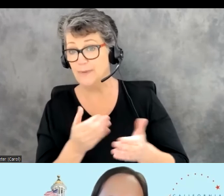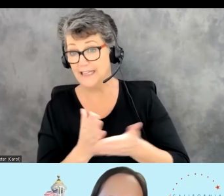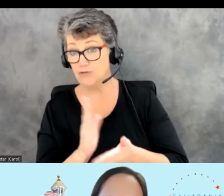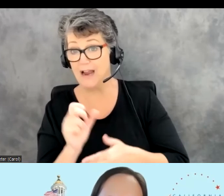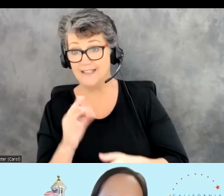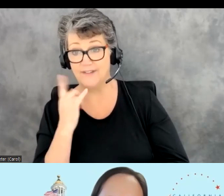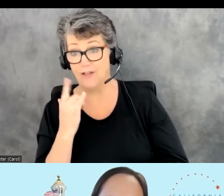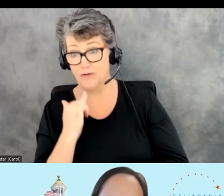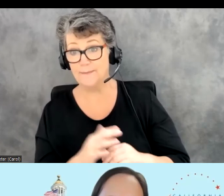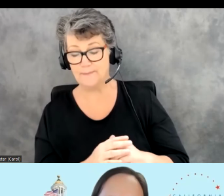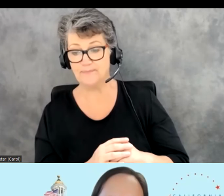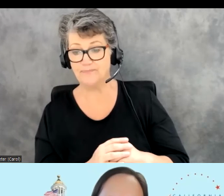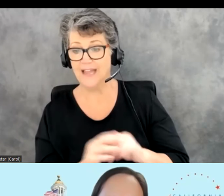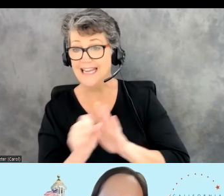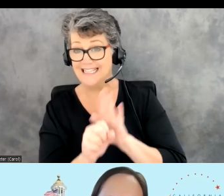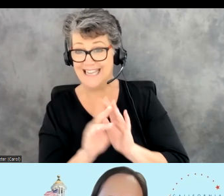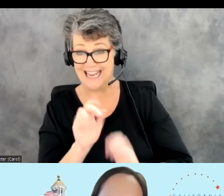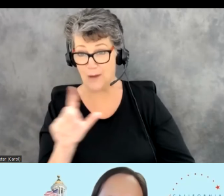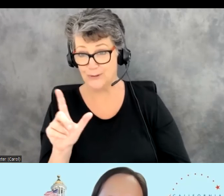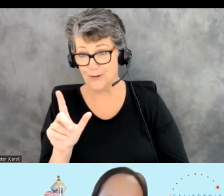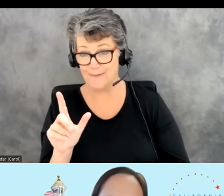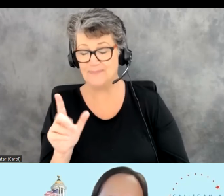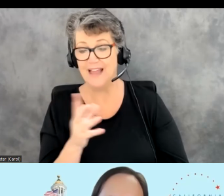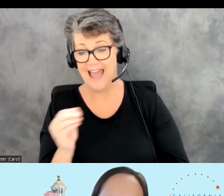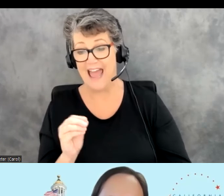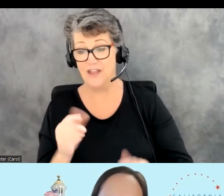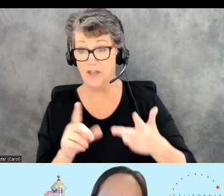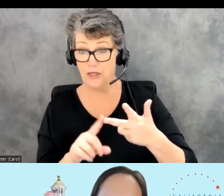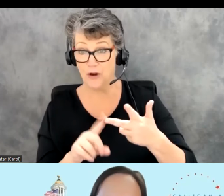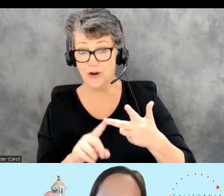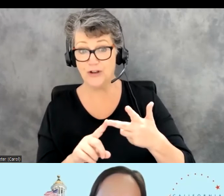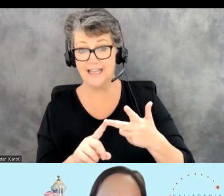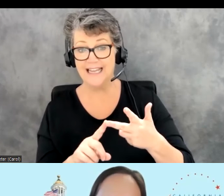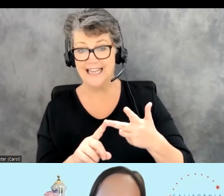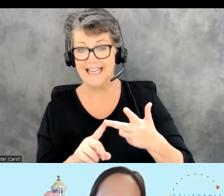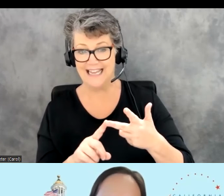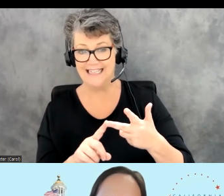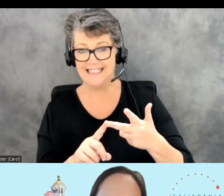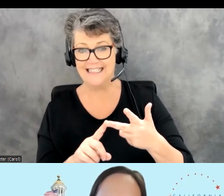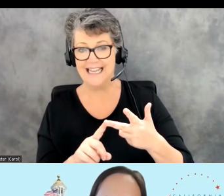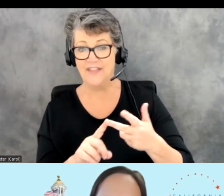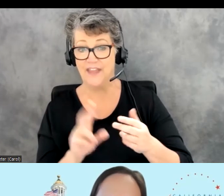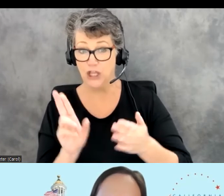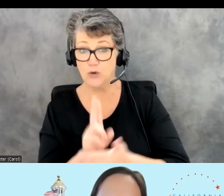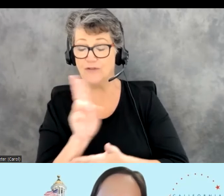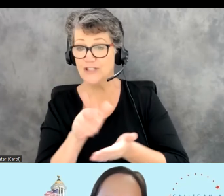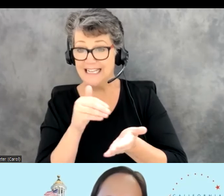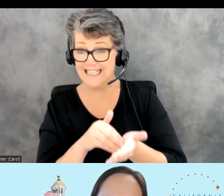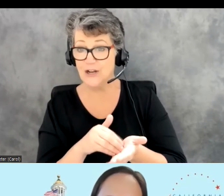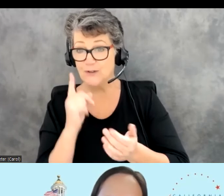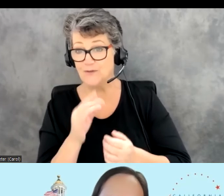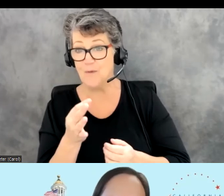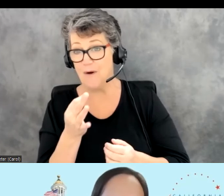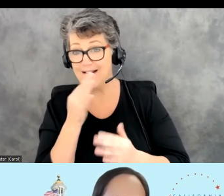California, state councils, and then the third partners are the UCEDS, the University Centers for Excellence